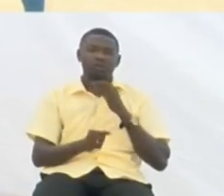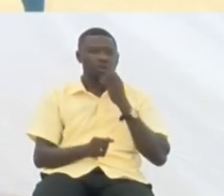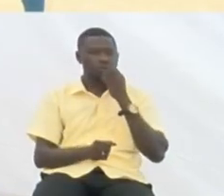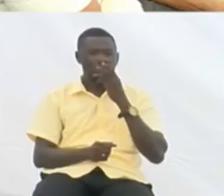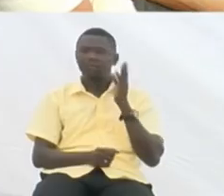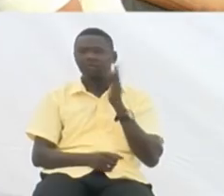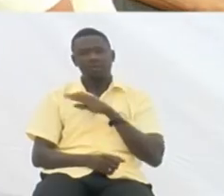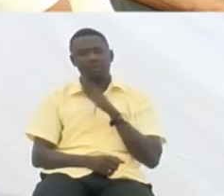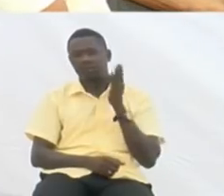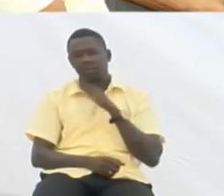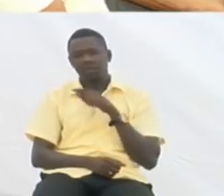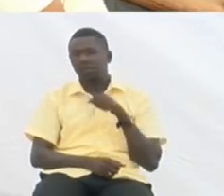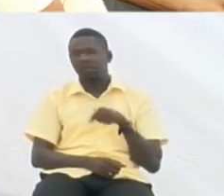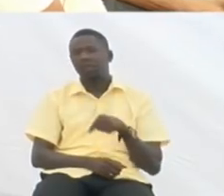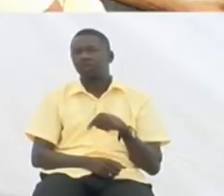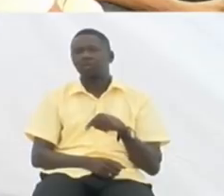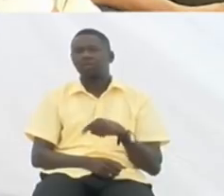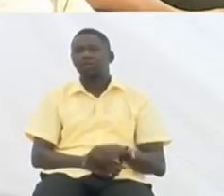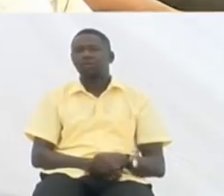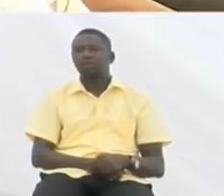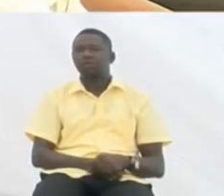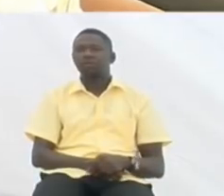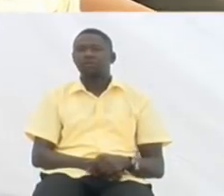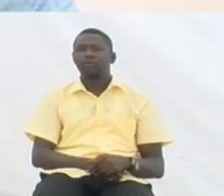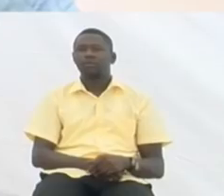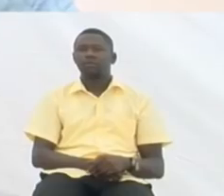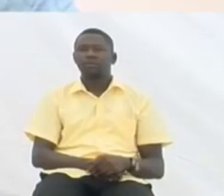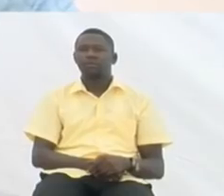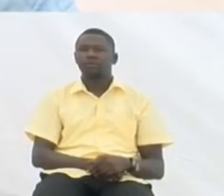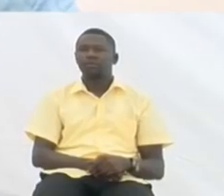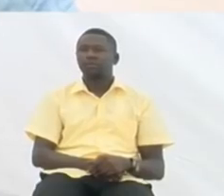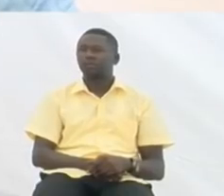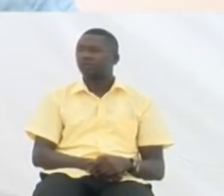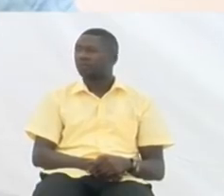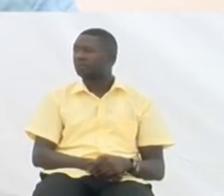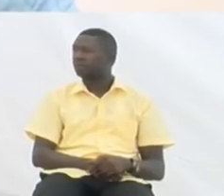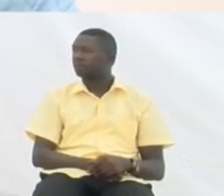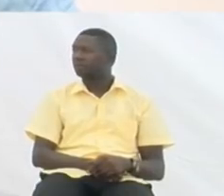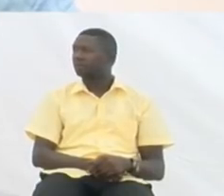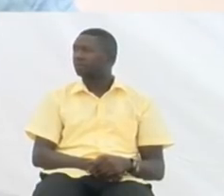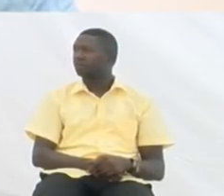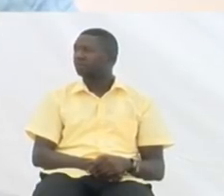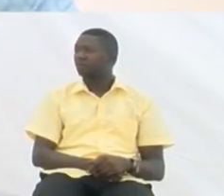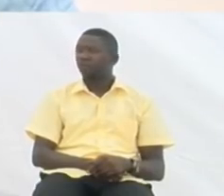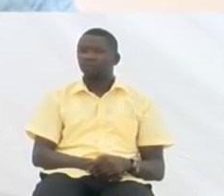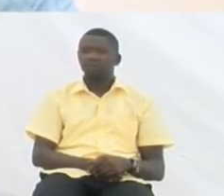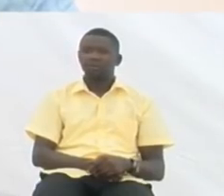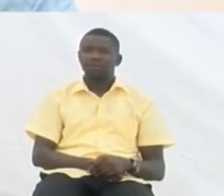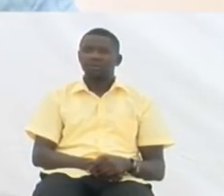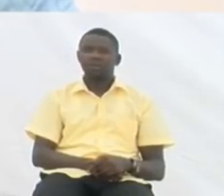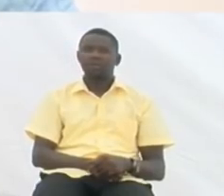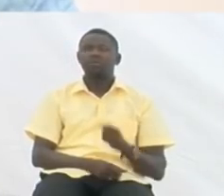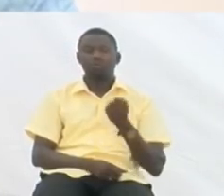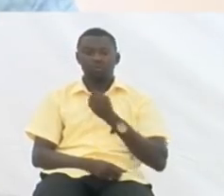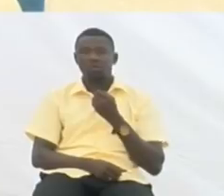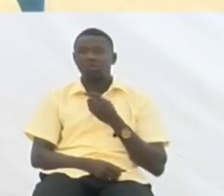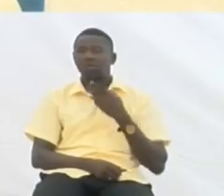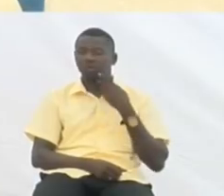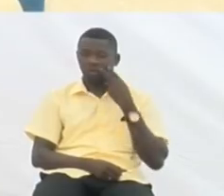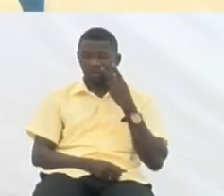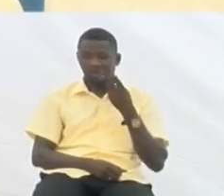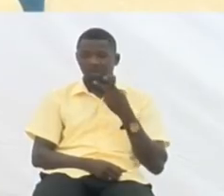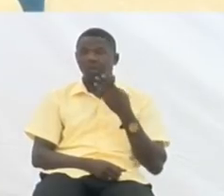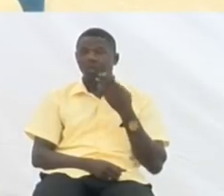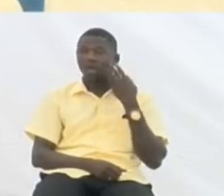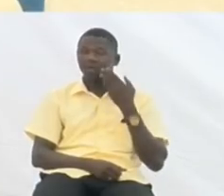I will not tell lies kat ko ngaje kabirin kanata nyunula jamburu jang kidoli be buli manfa because I saw